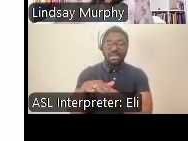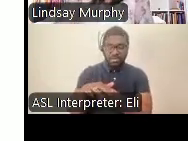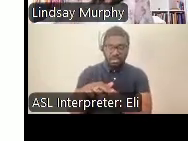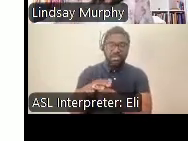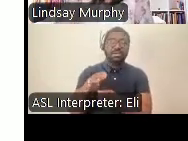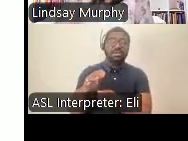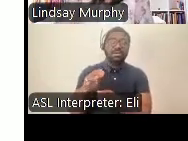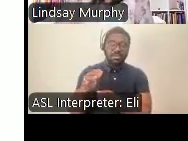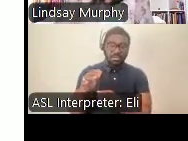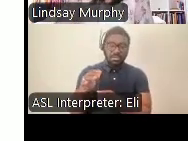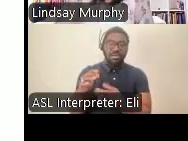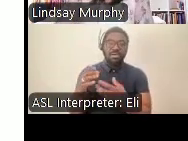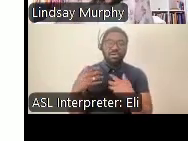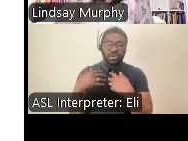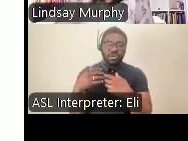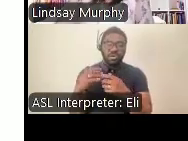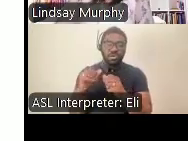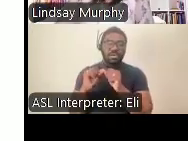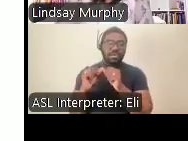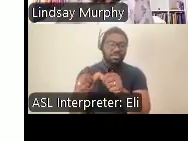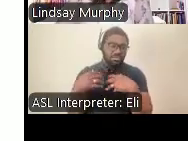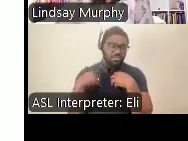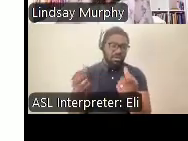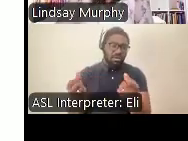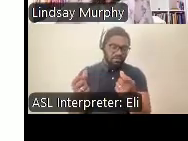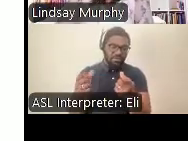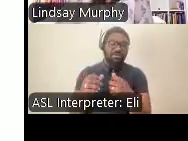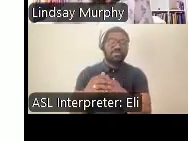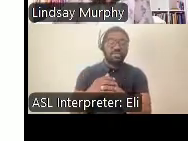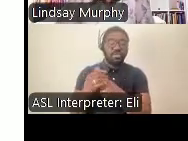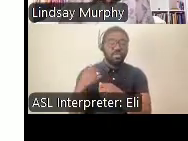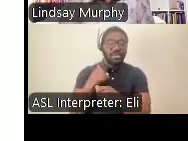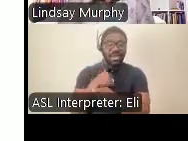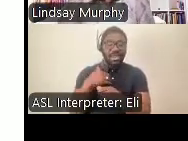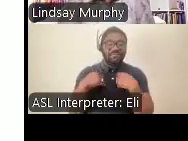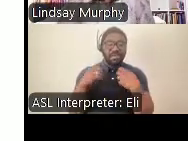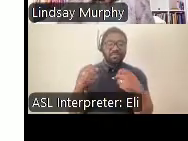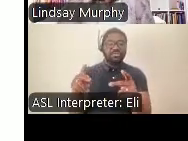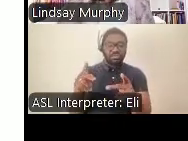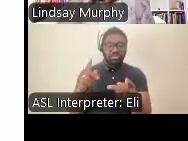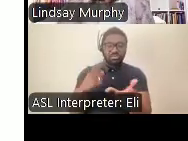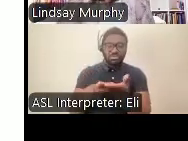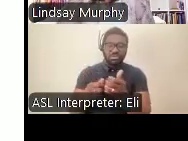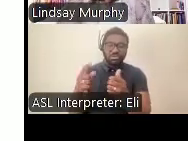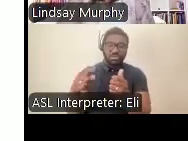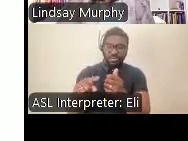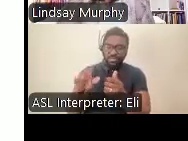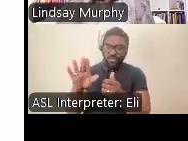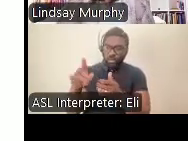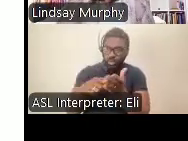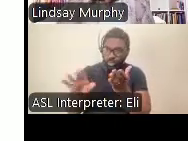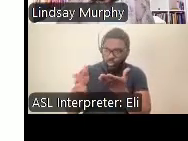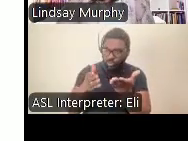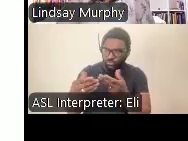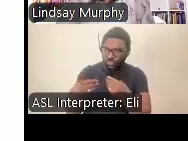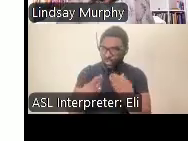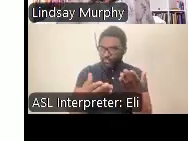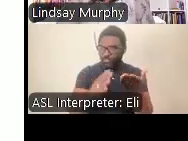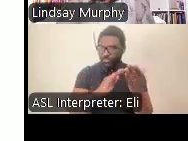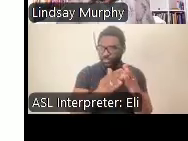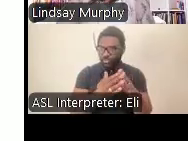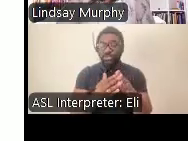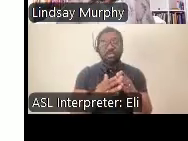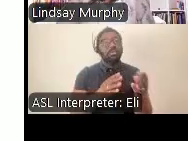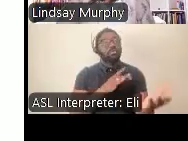really partner with them and explore their services and what they offer to the community as well. One of the big takeaways I learned was their